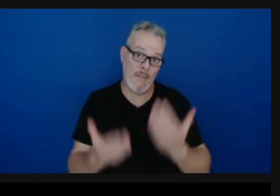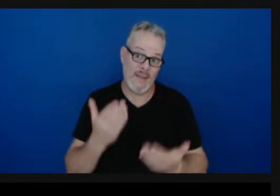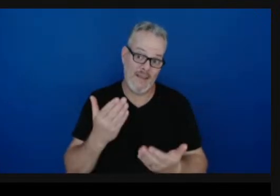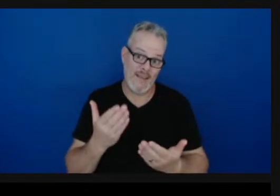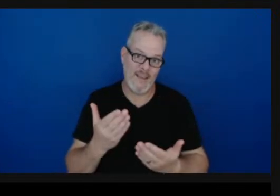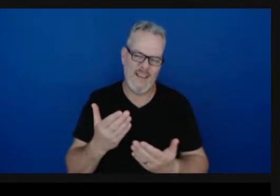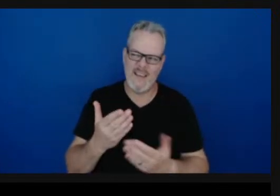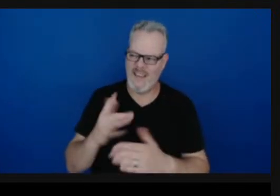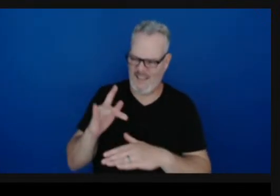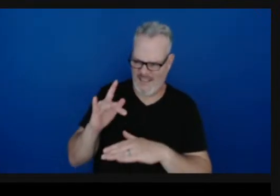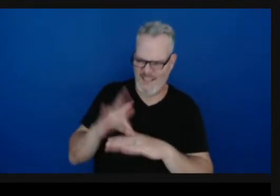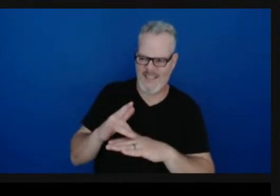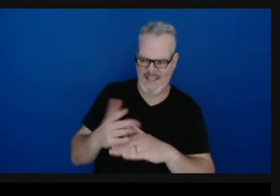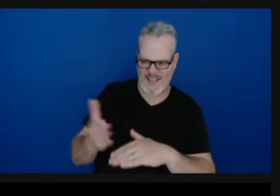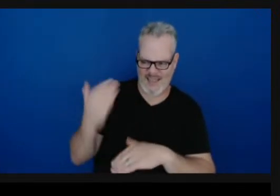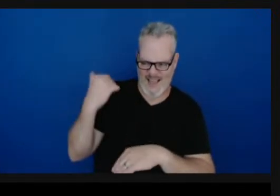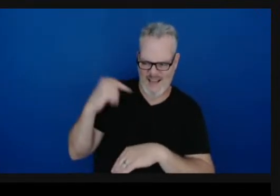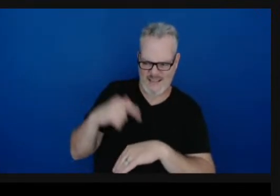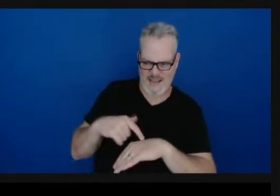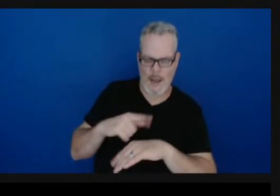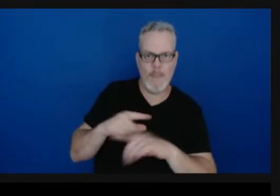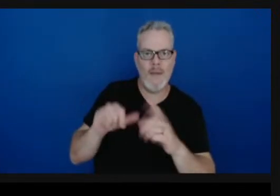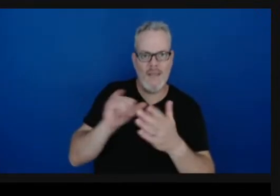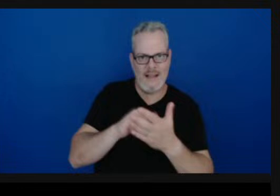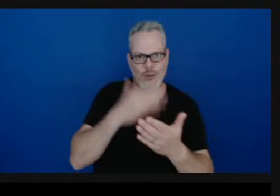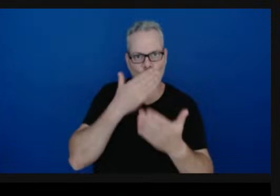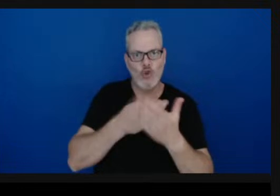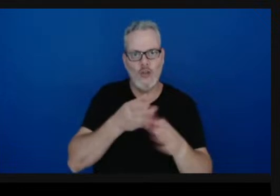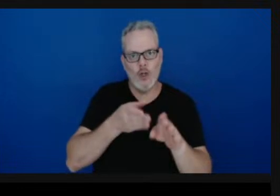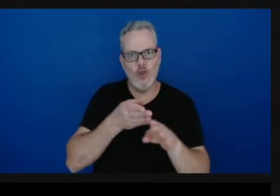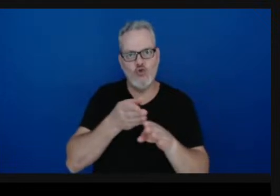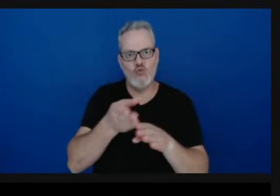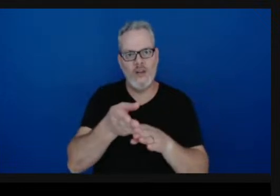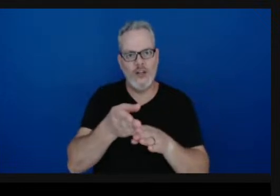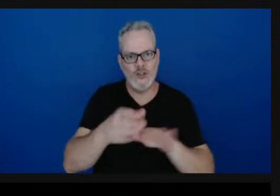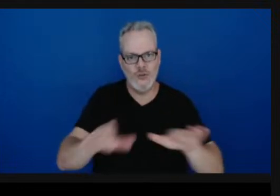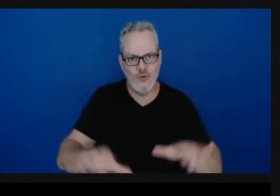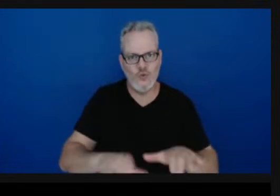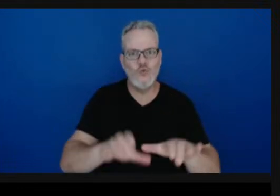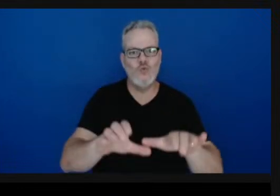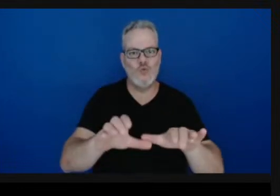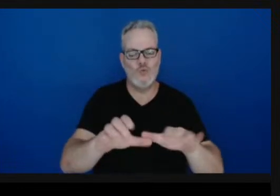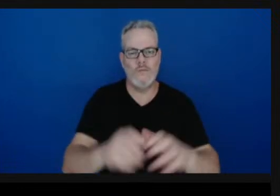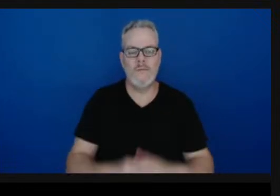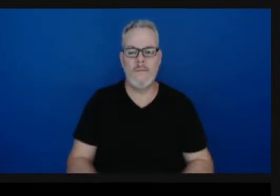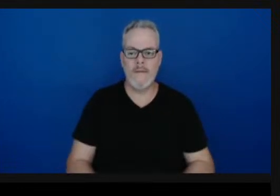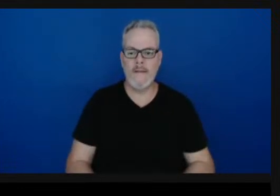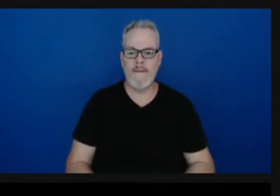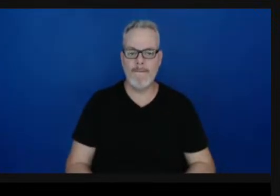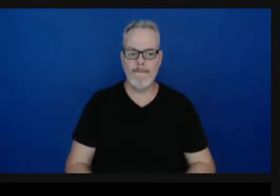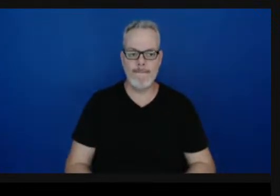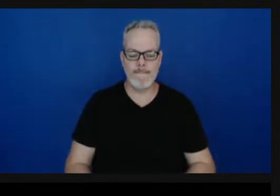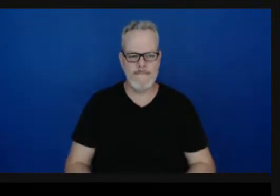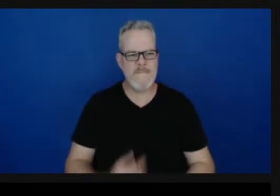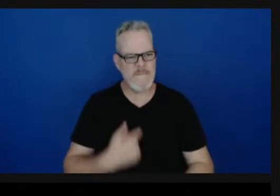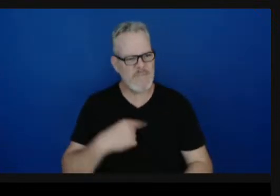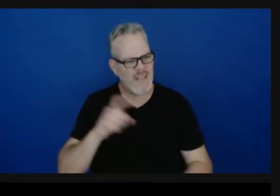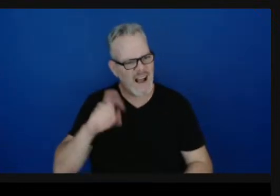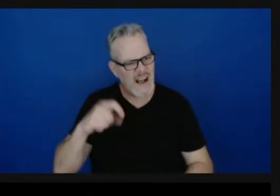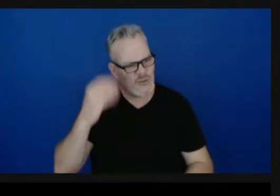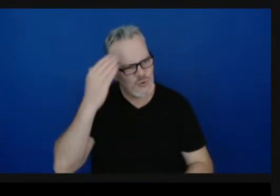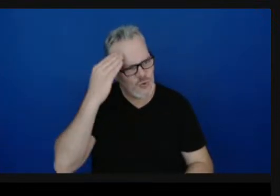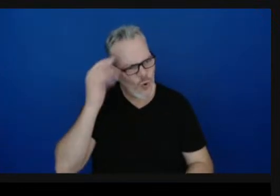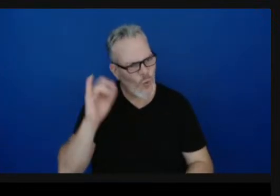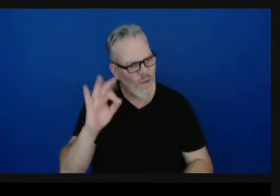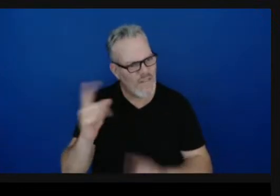one, and in any case, that's a good crew to hook up with. Civil Air Patrol. I should know that they're coming or not